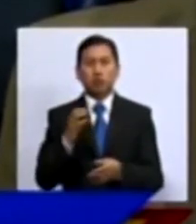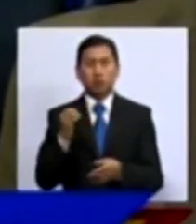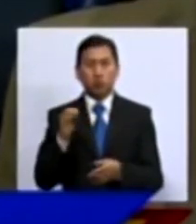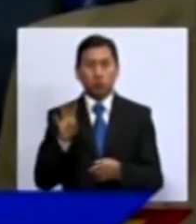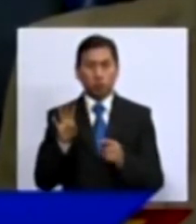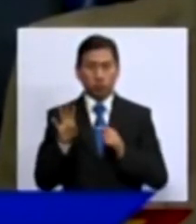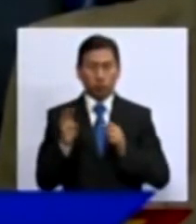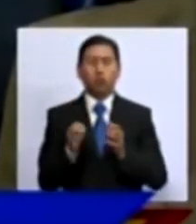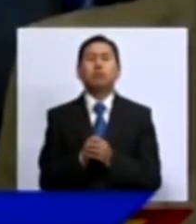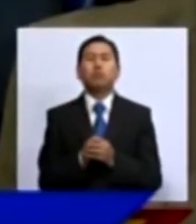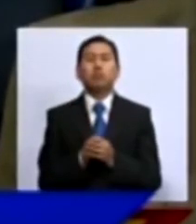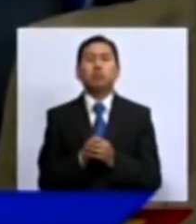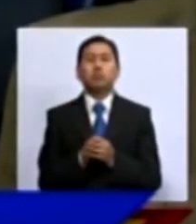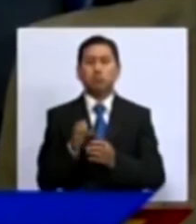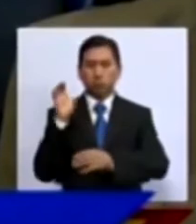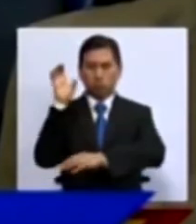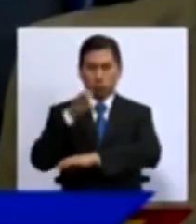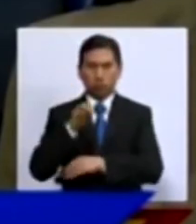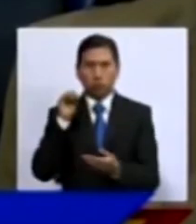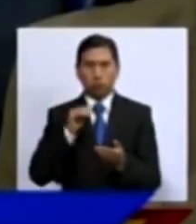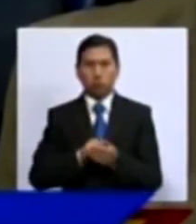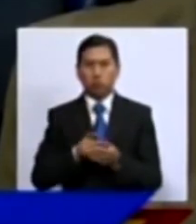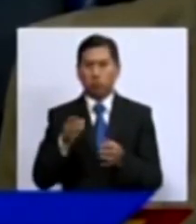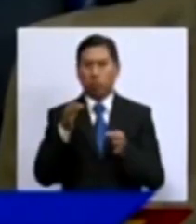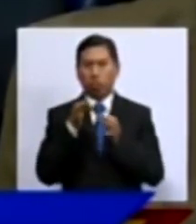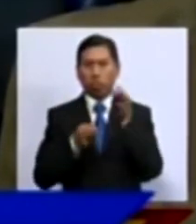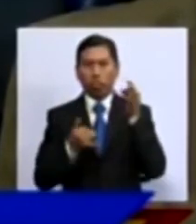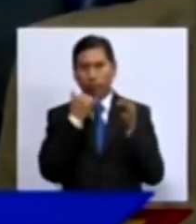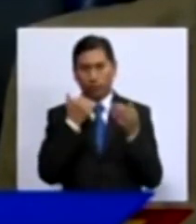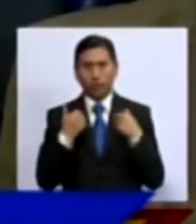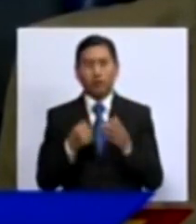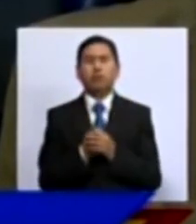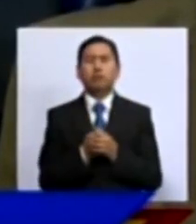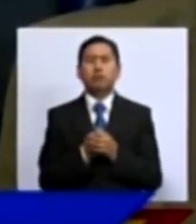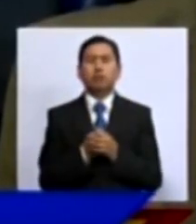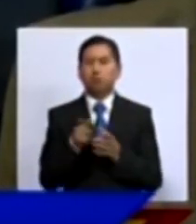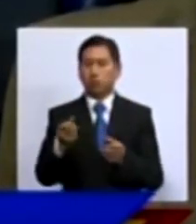We are also happily supported by international advocates and organizations.